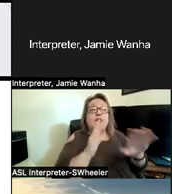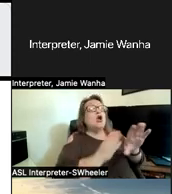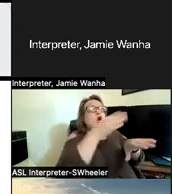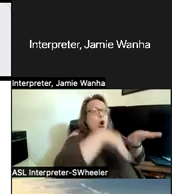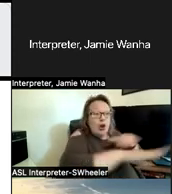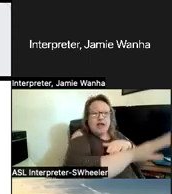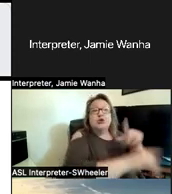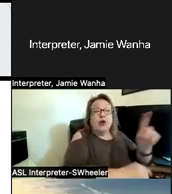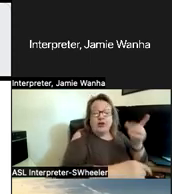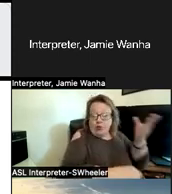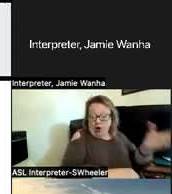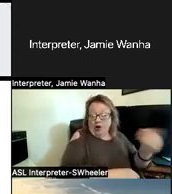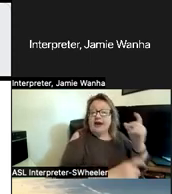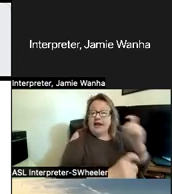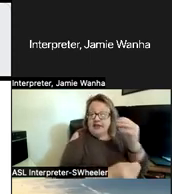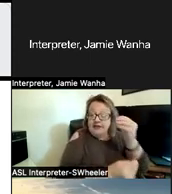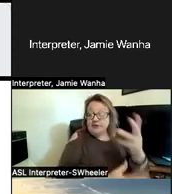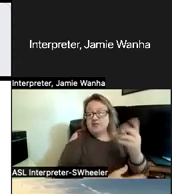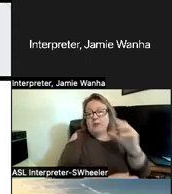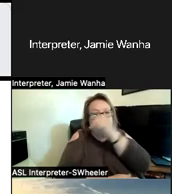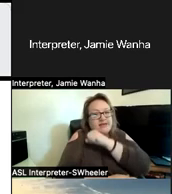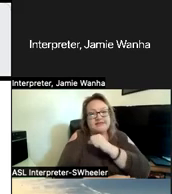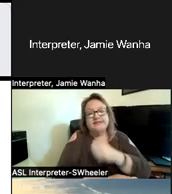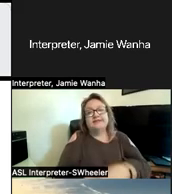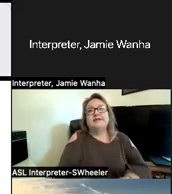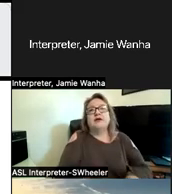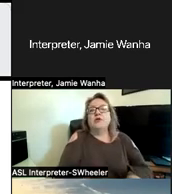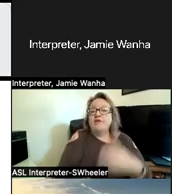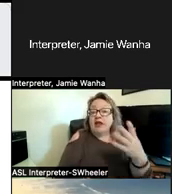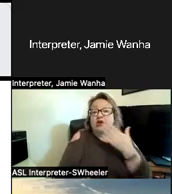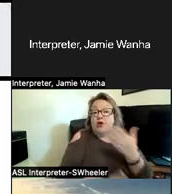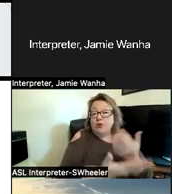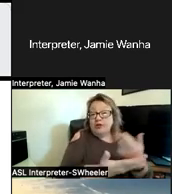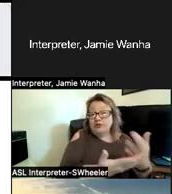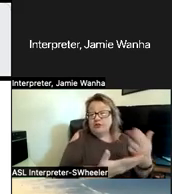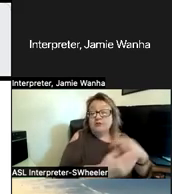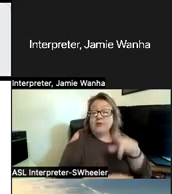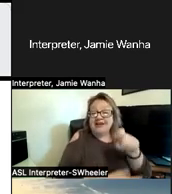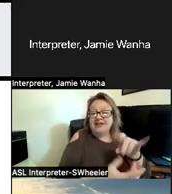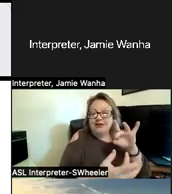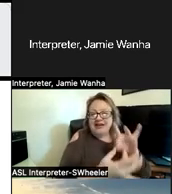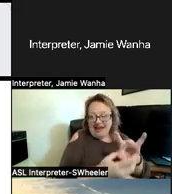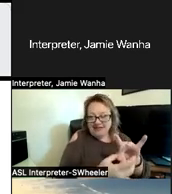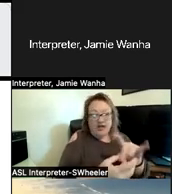to get them the information they might miss that's going out, because we've got a lot of great resources, but we need to connect them to that.